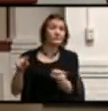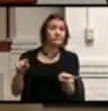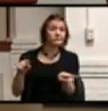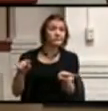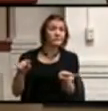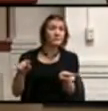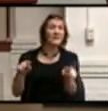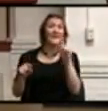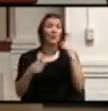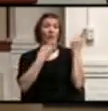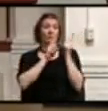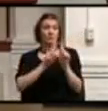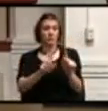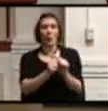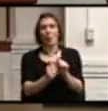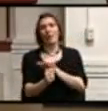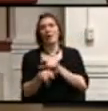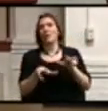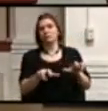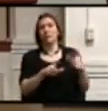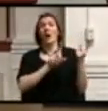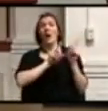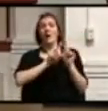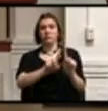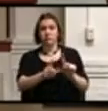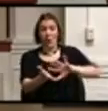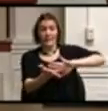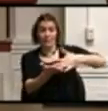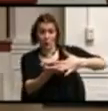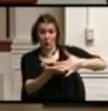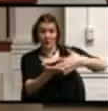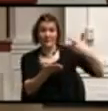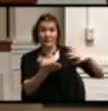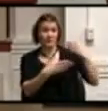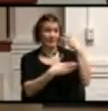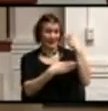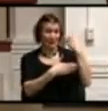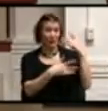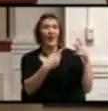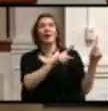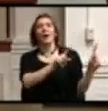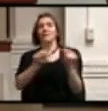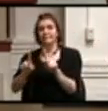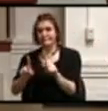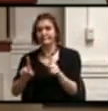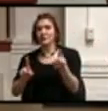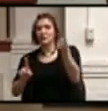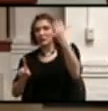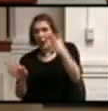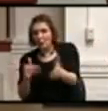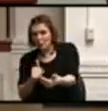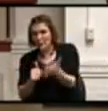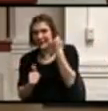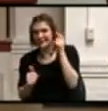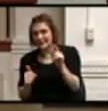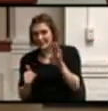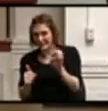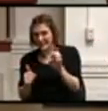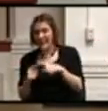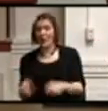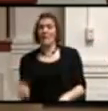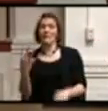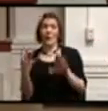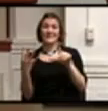the prisoner comes into the booking area. There's a decontamination, there's a shower, and then four